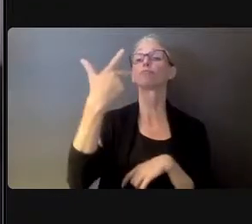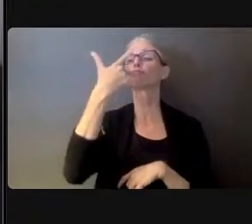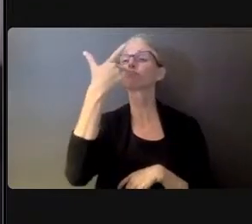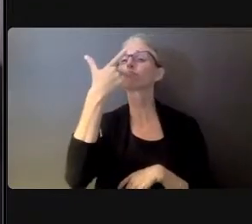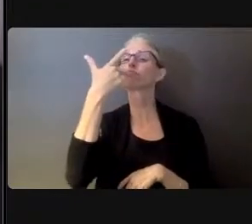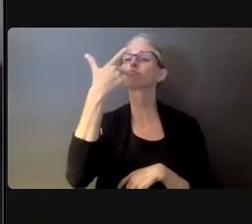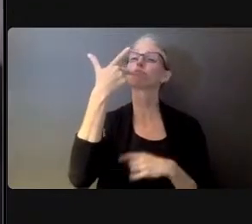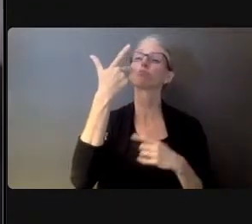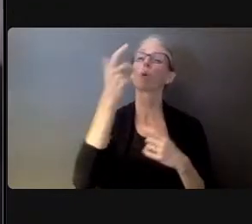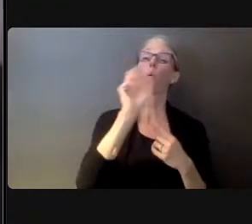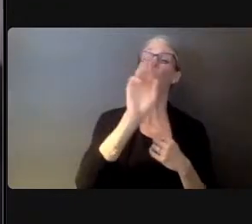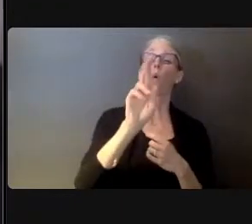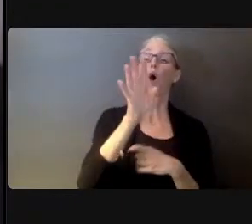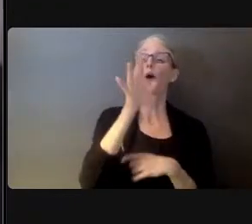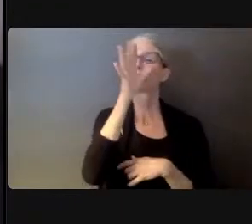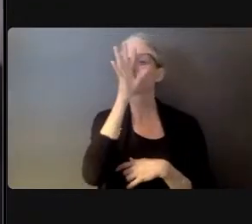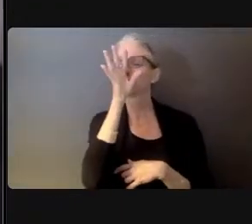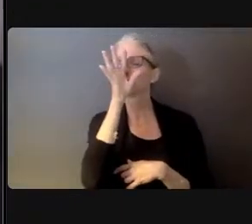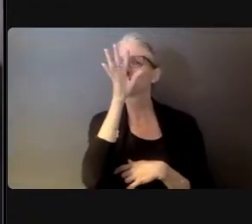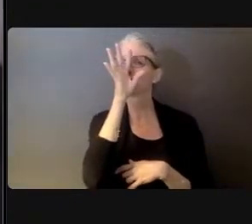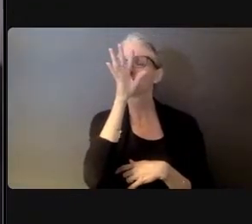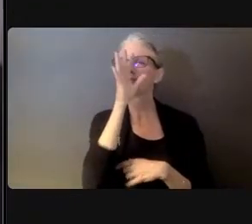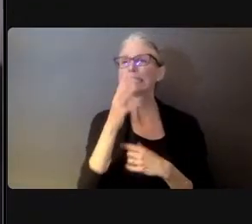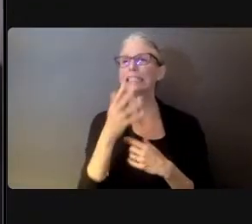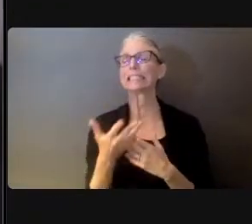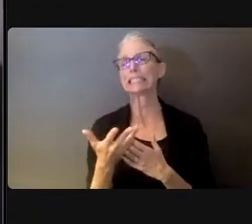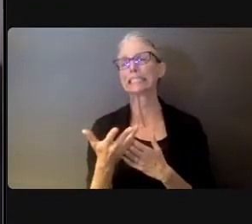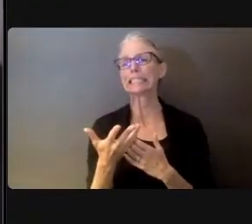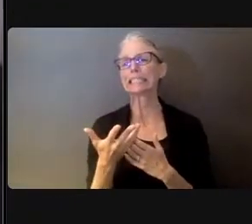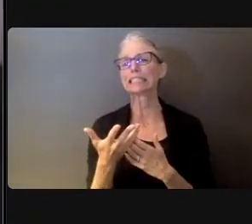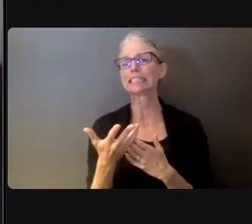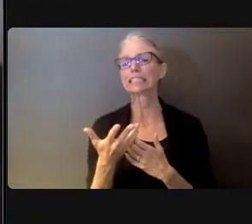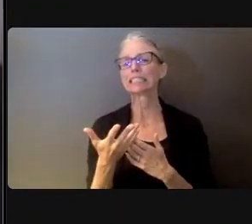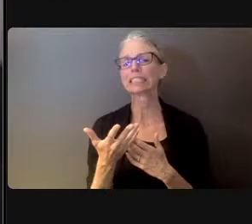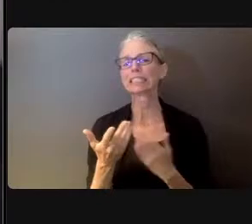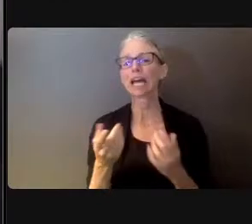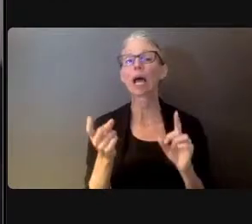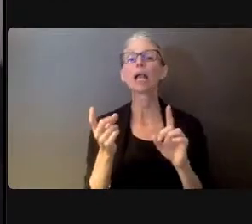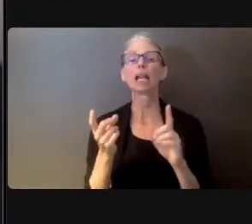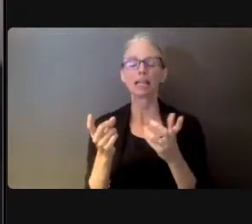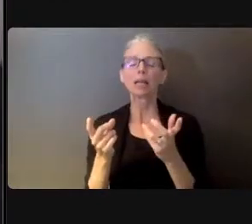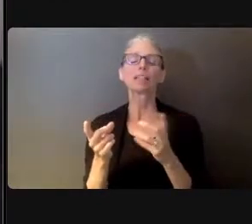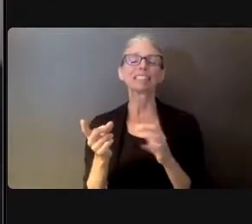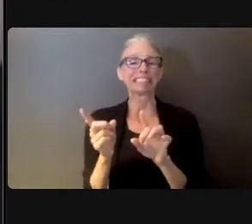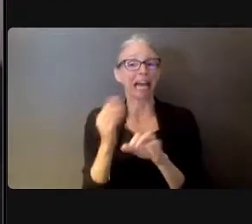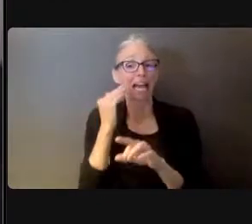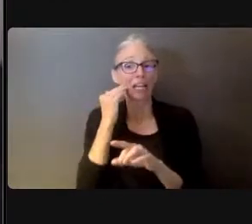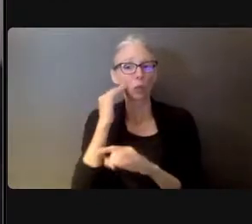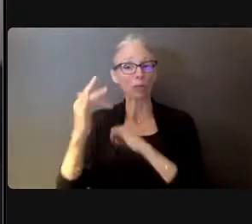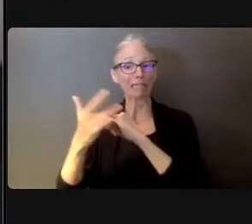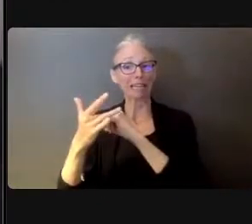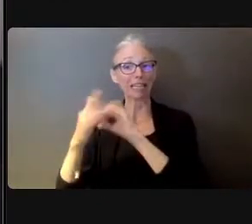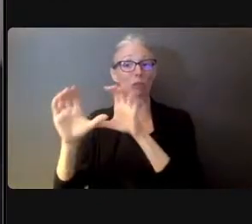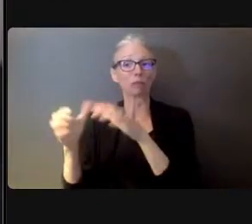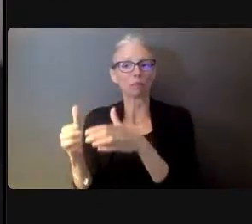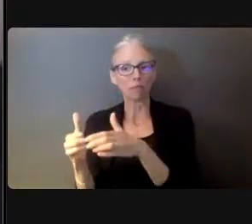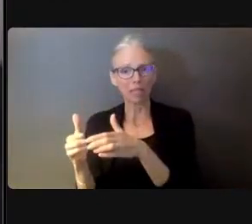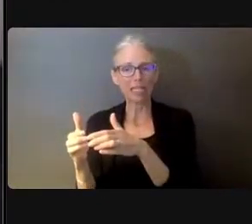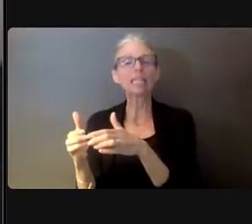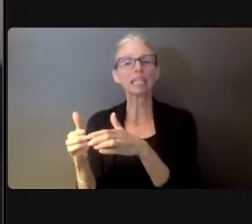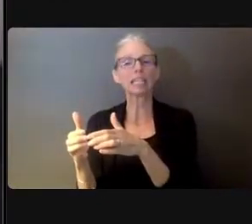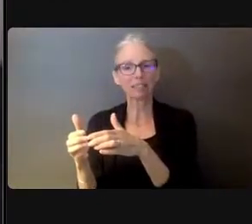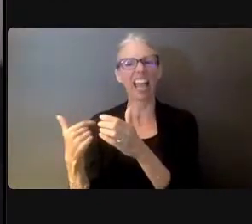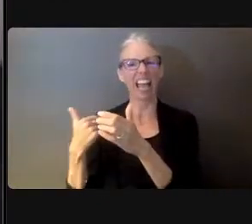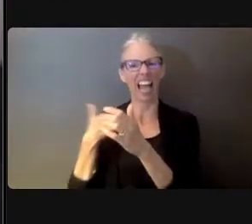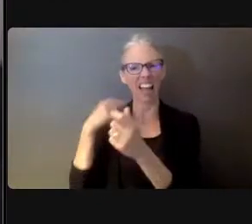that the technical committee needs these comments in a very particular structure. It needs to be structured